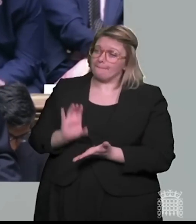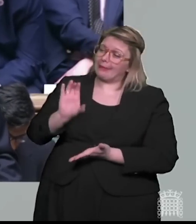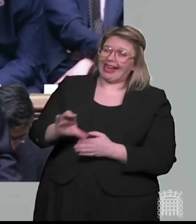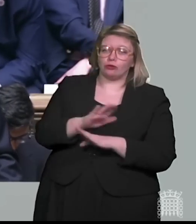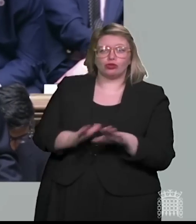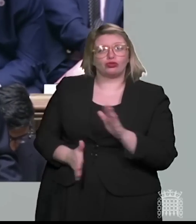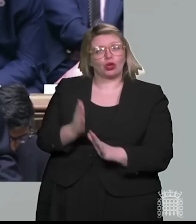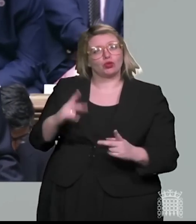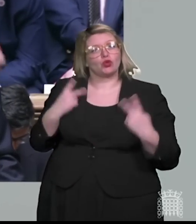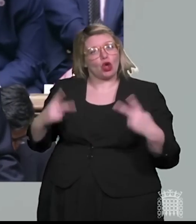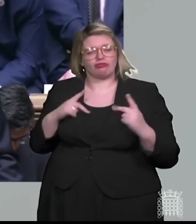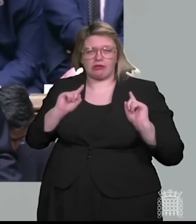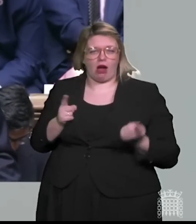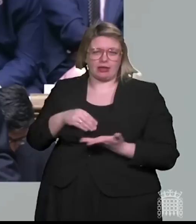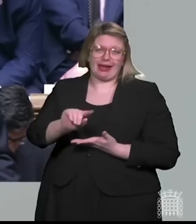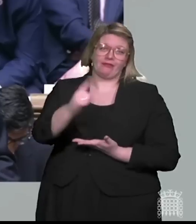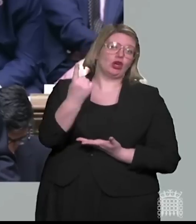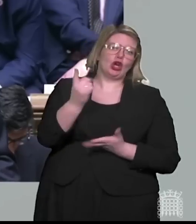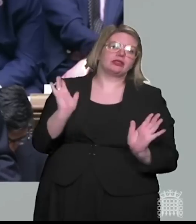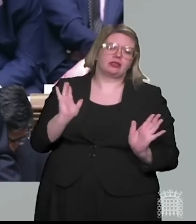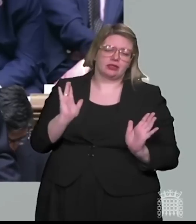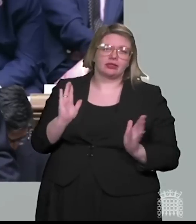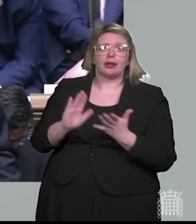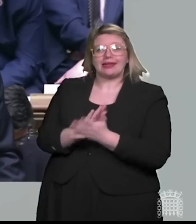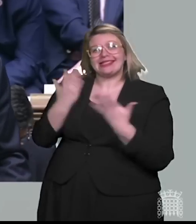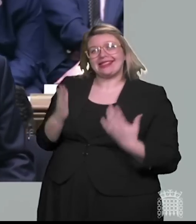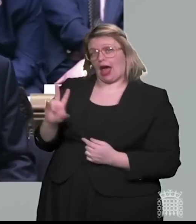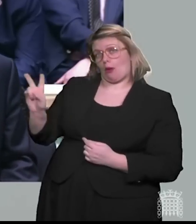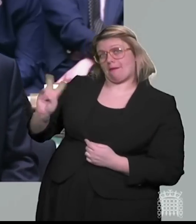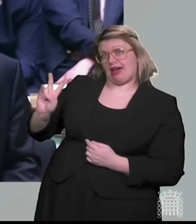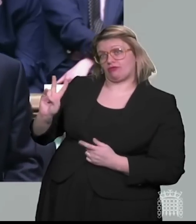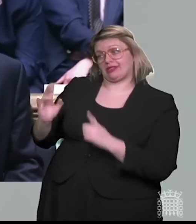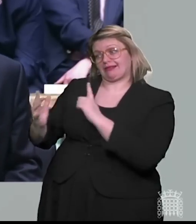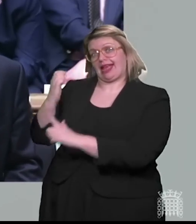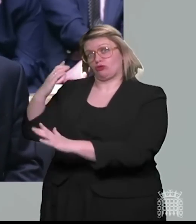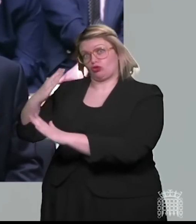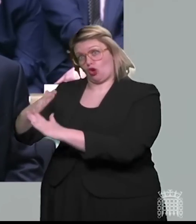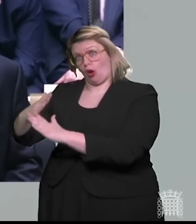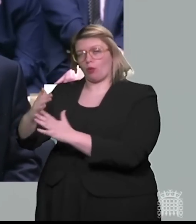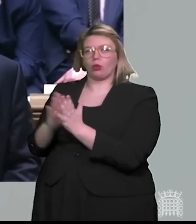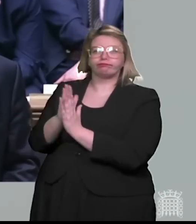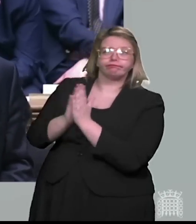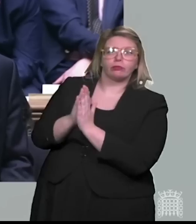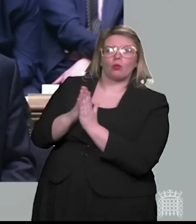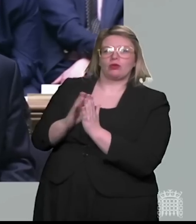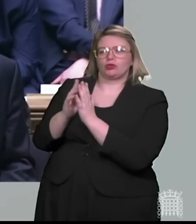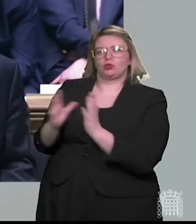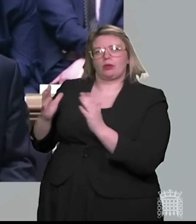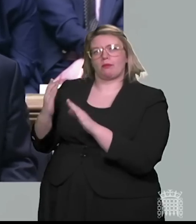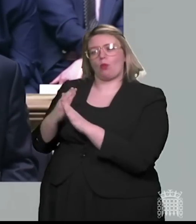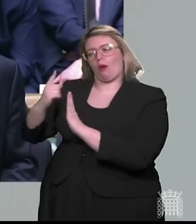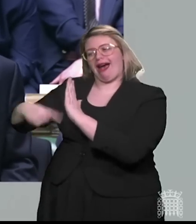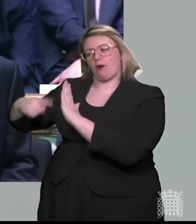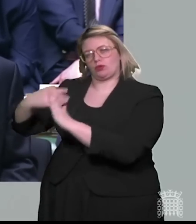to access subsidised childcare. So for any parents who are moving into work or want to increase their hours, we